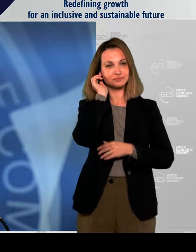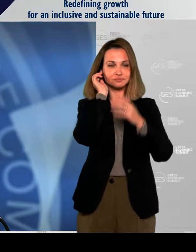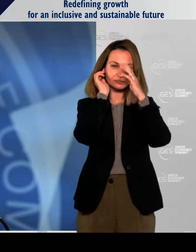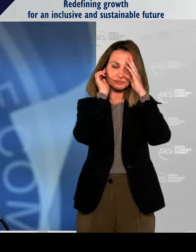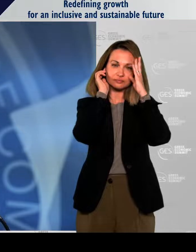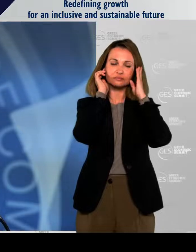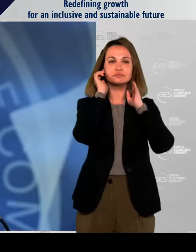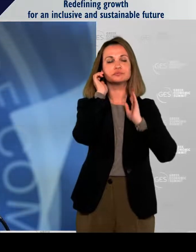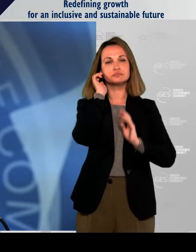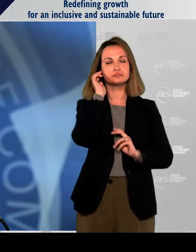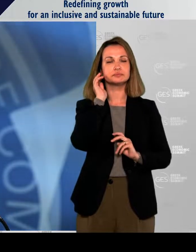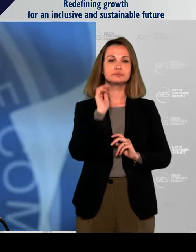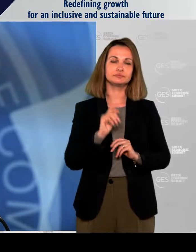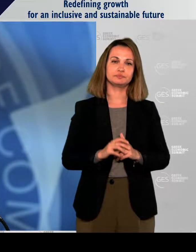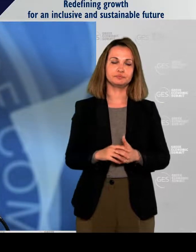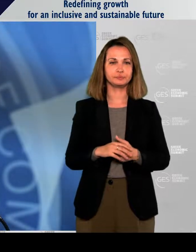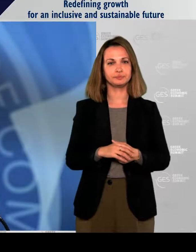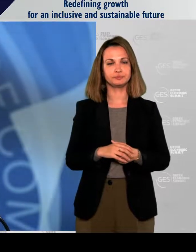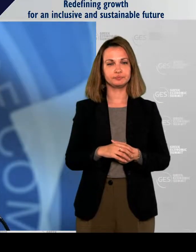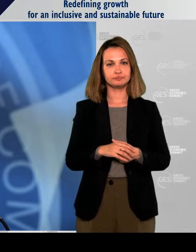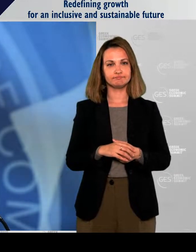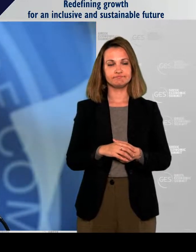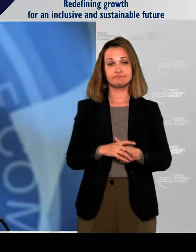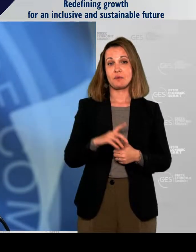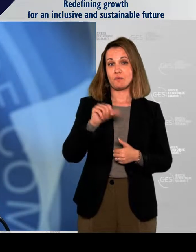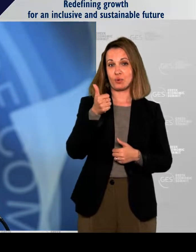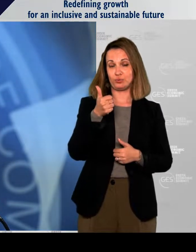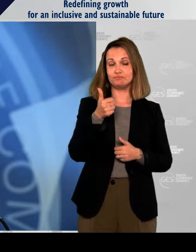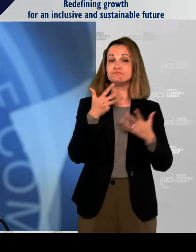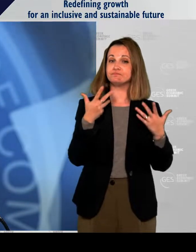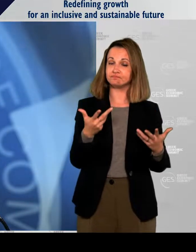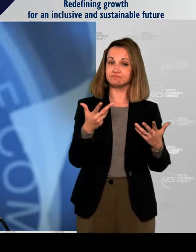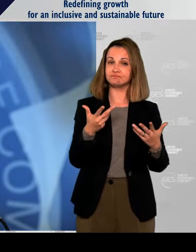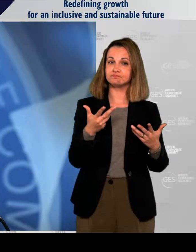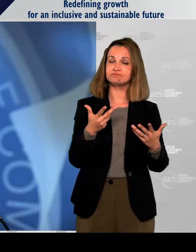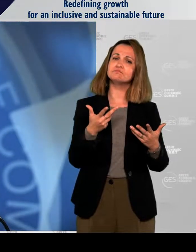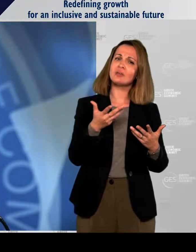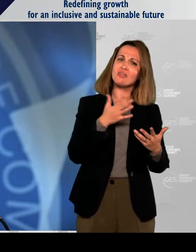all, please go ahead with your introductory remark, and I have prepared a few questions for you